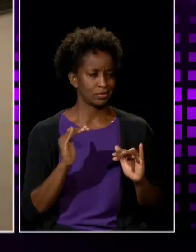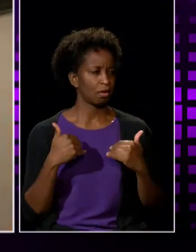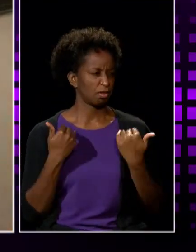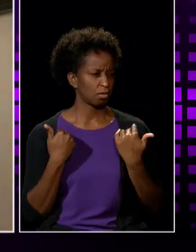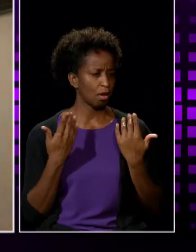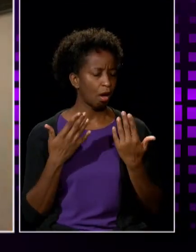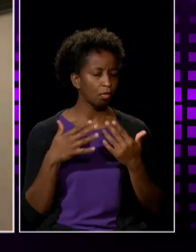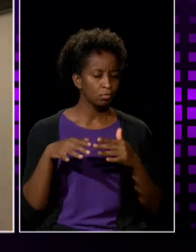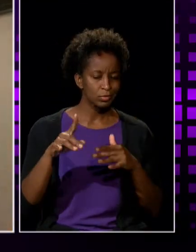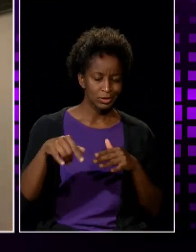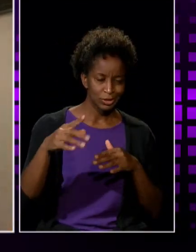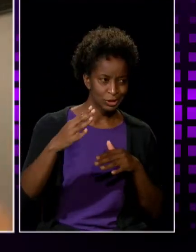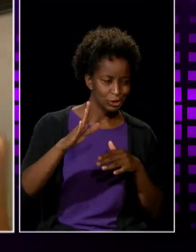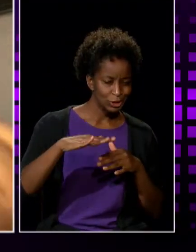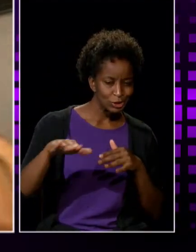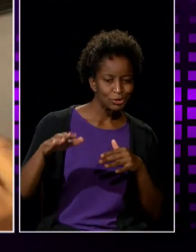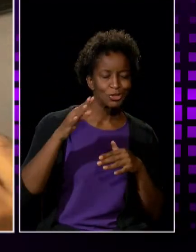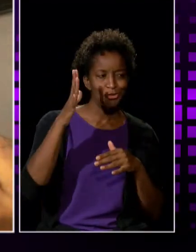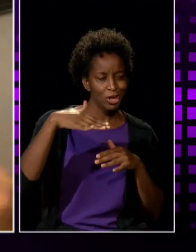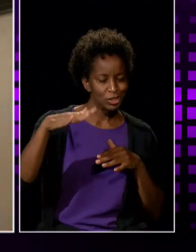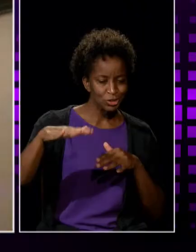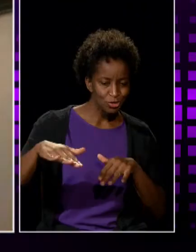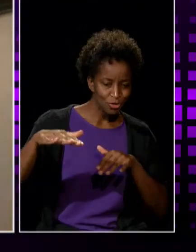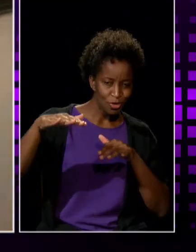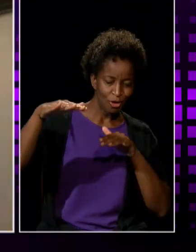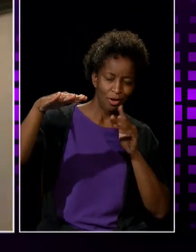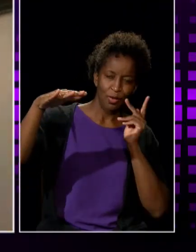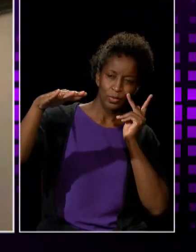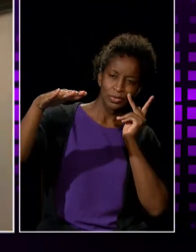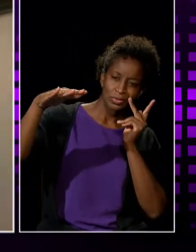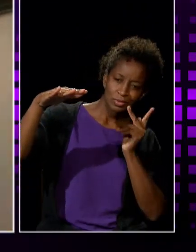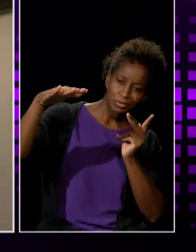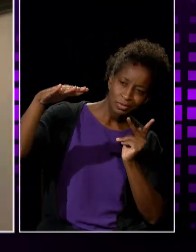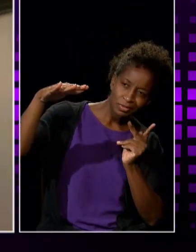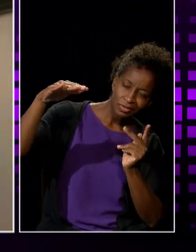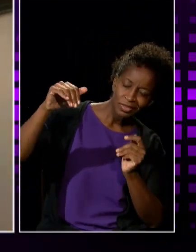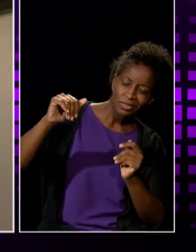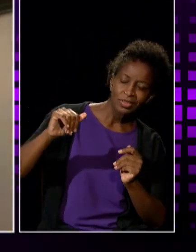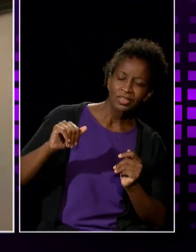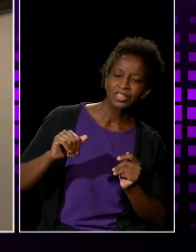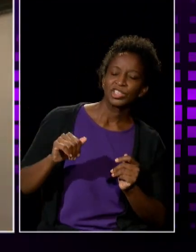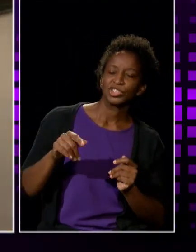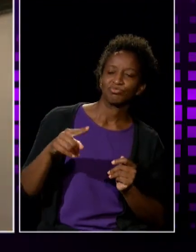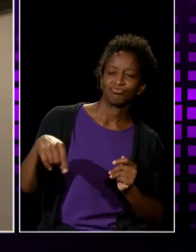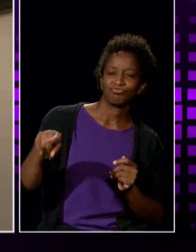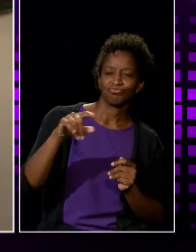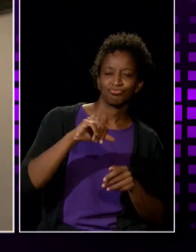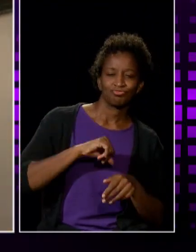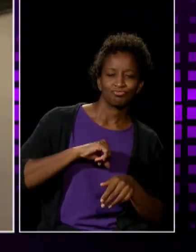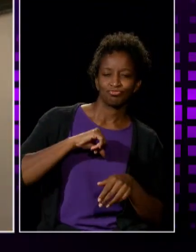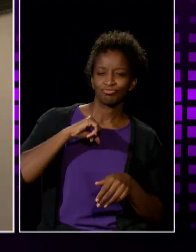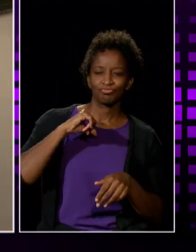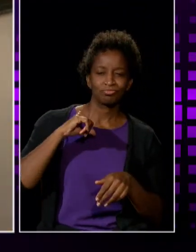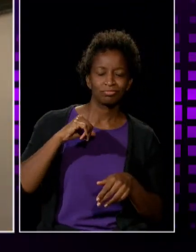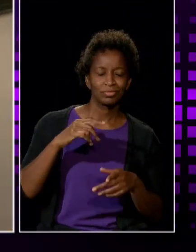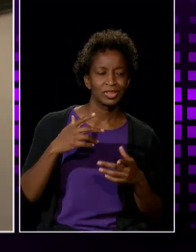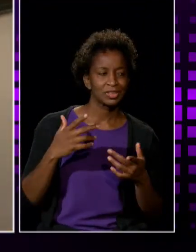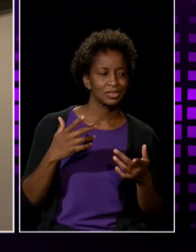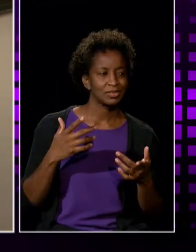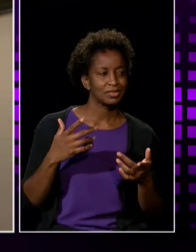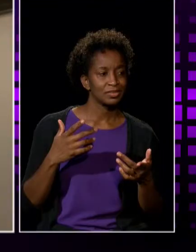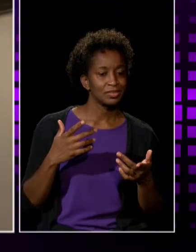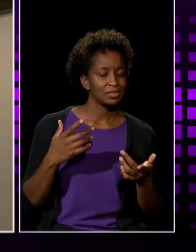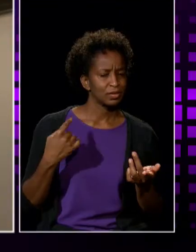during that time. You understand? Because the conversation needed to be had. We We need to see the greatness in ourselves. We need to